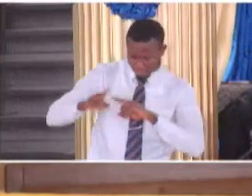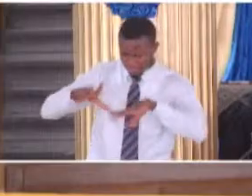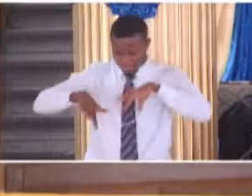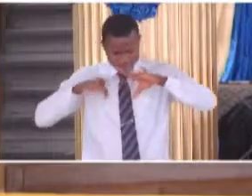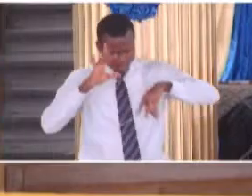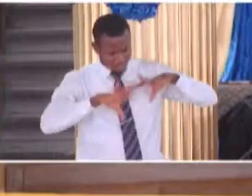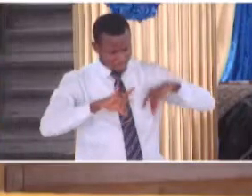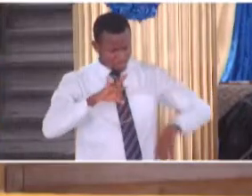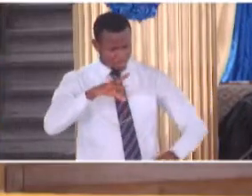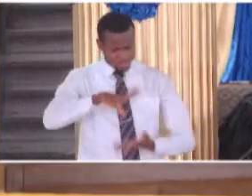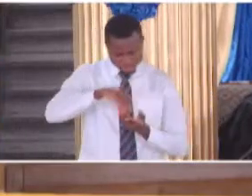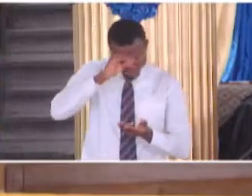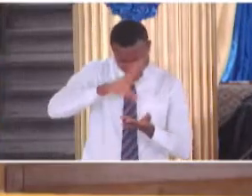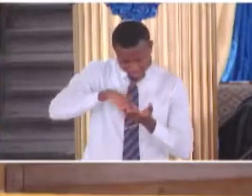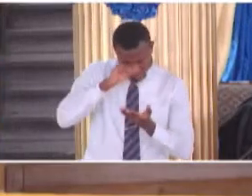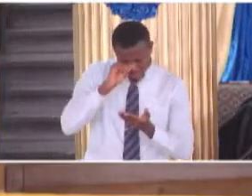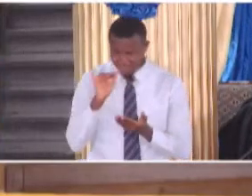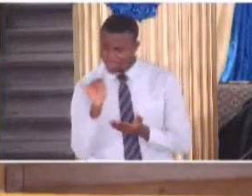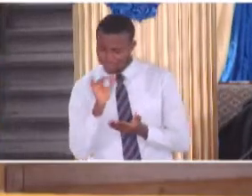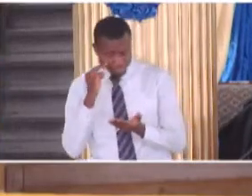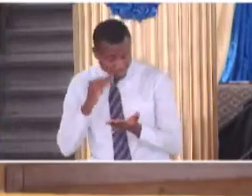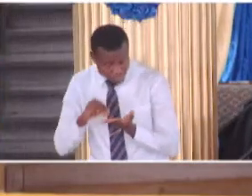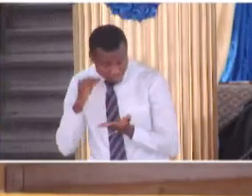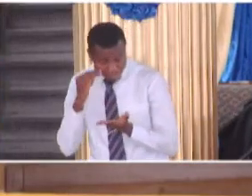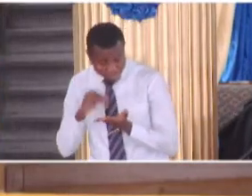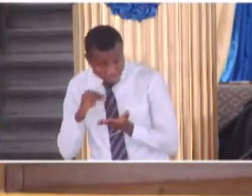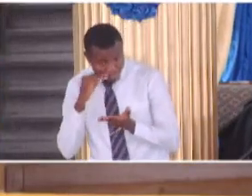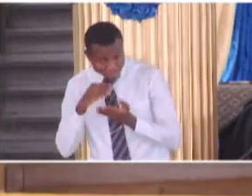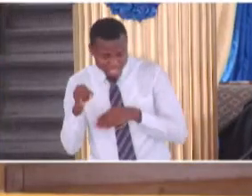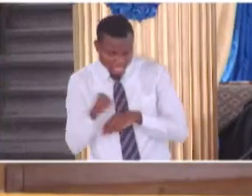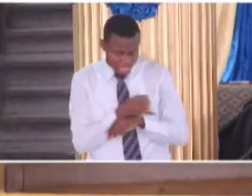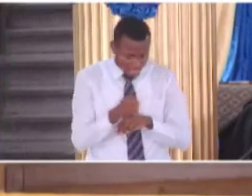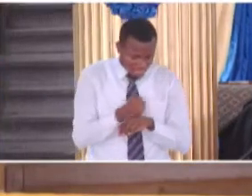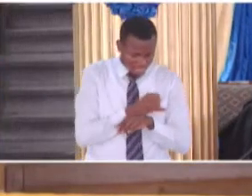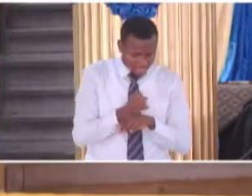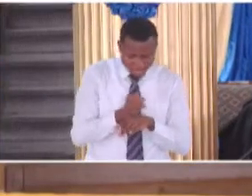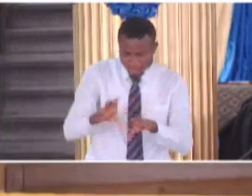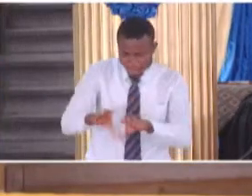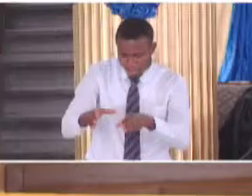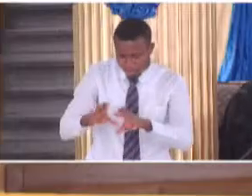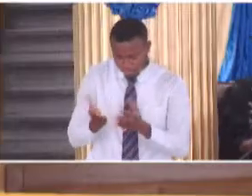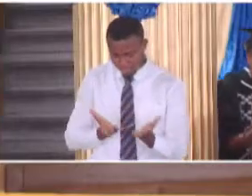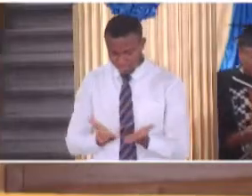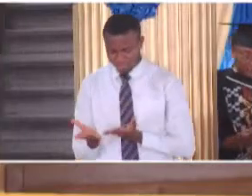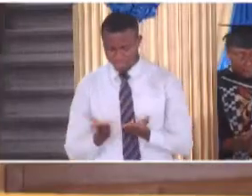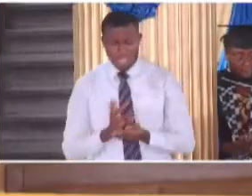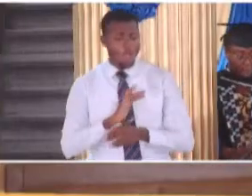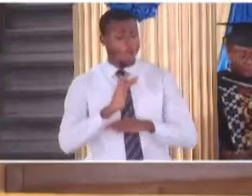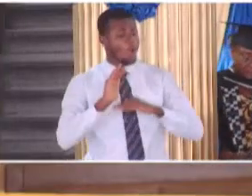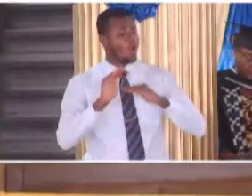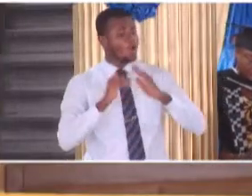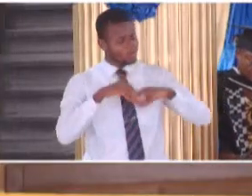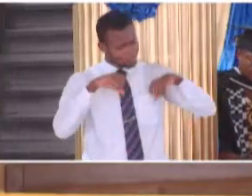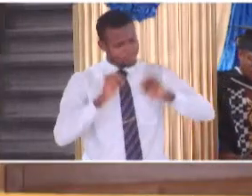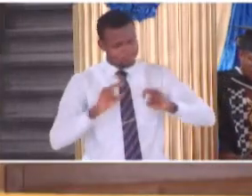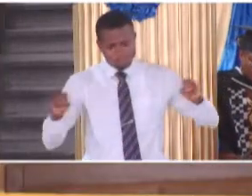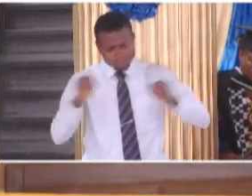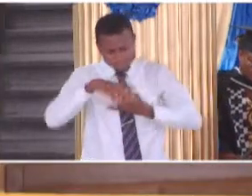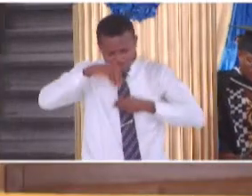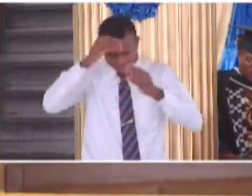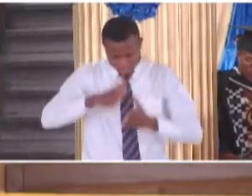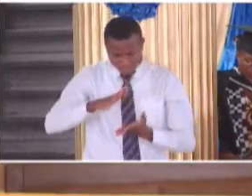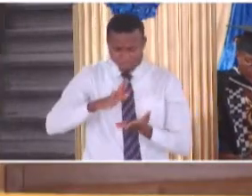mentorship, internship, and community engagement. All of these enable our students to